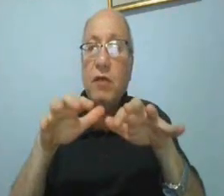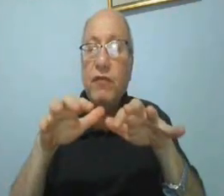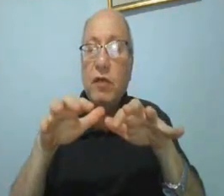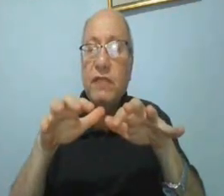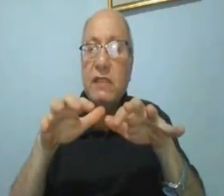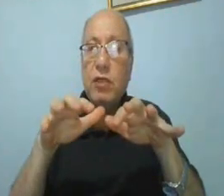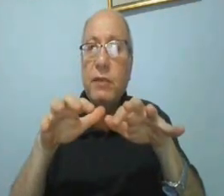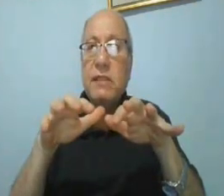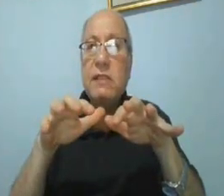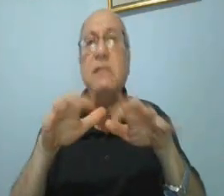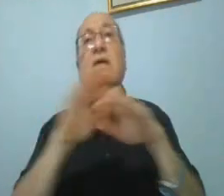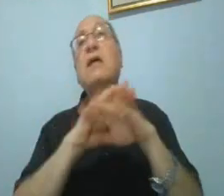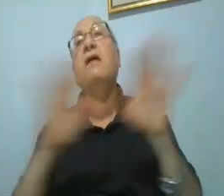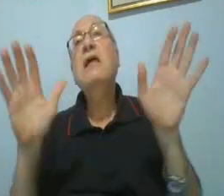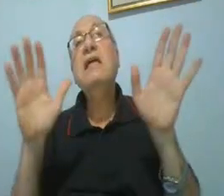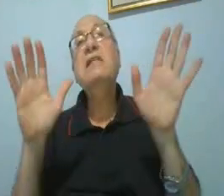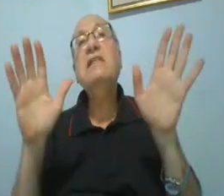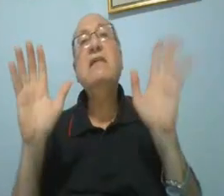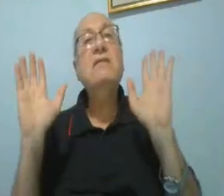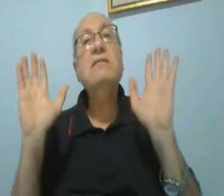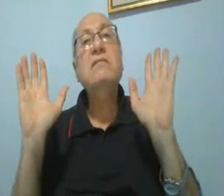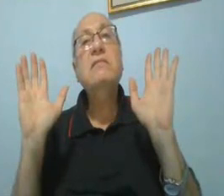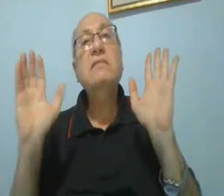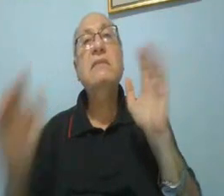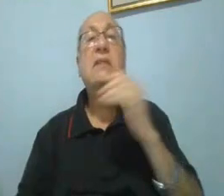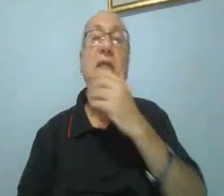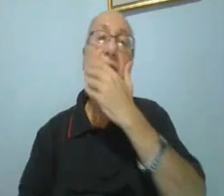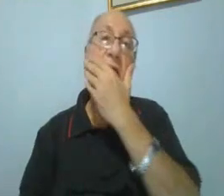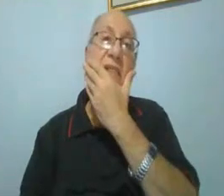of the stimulants is